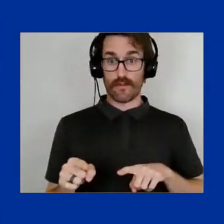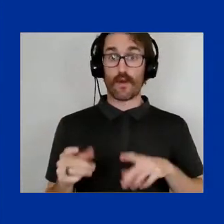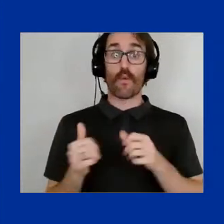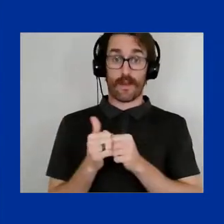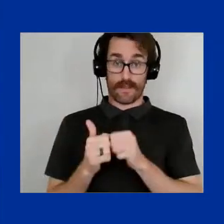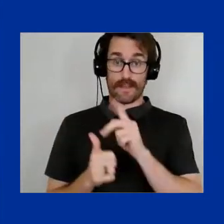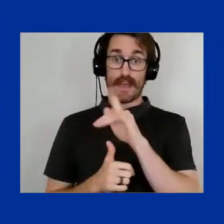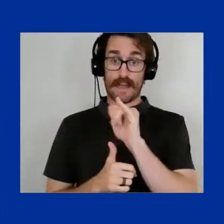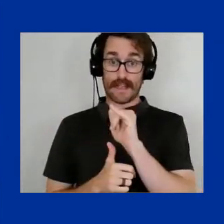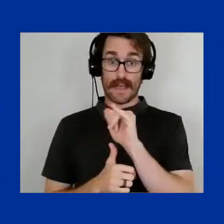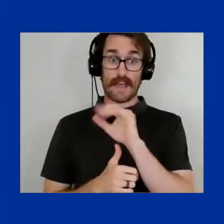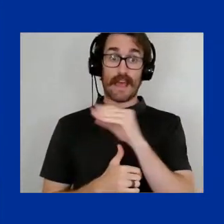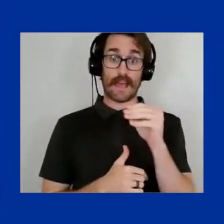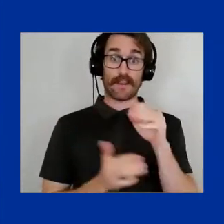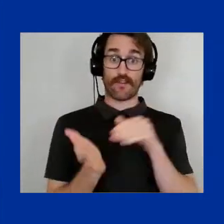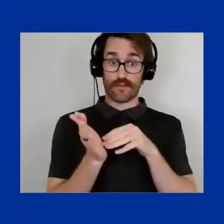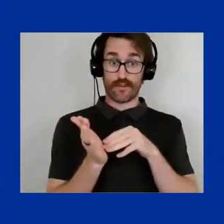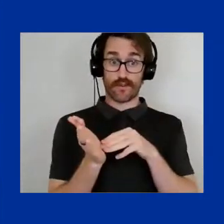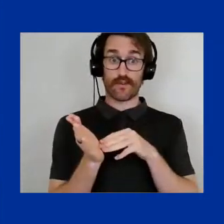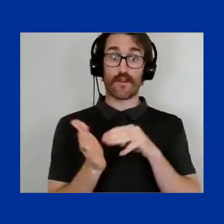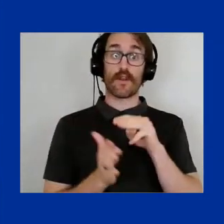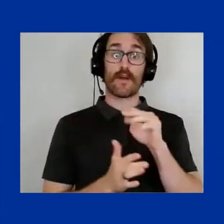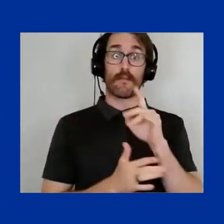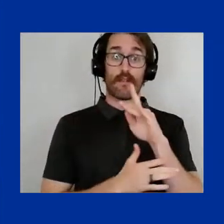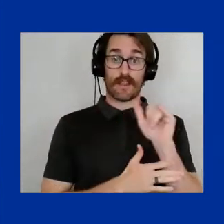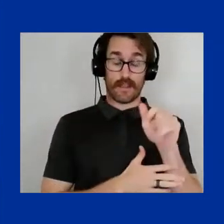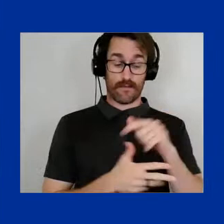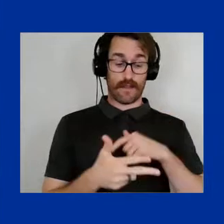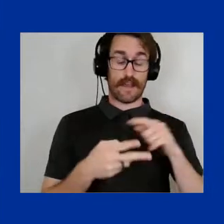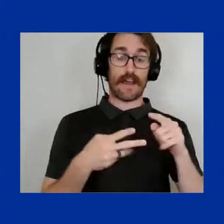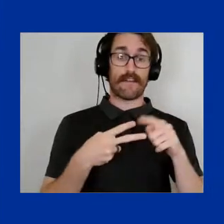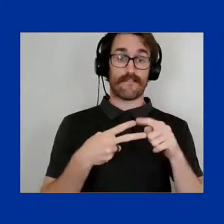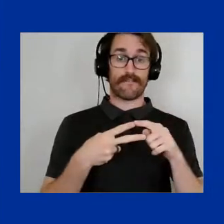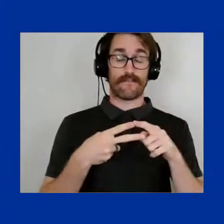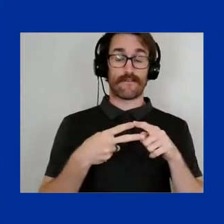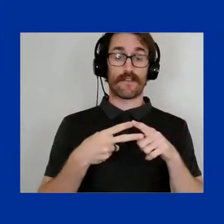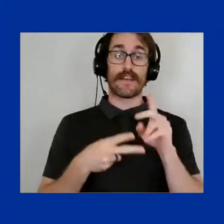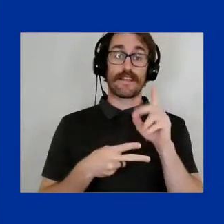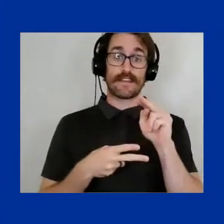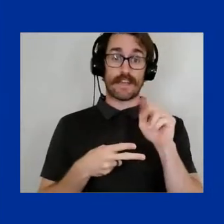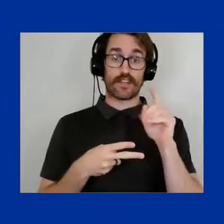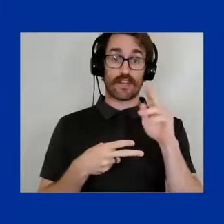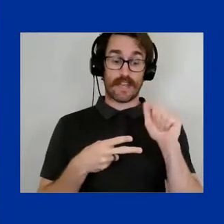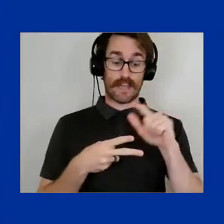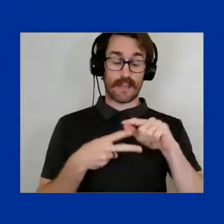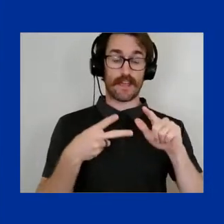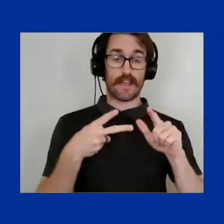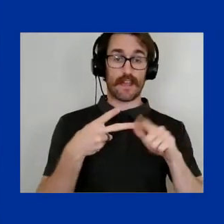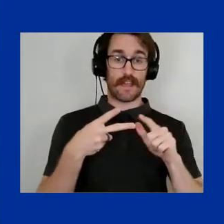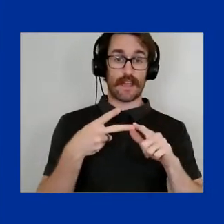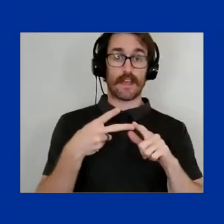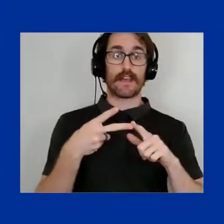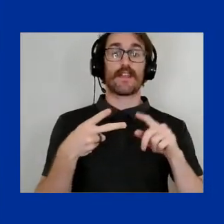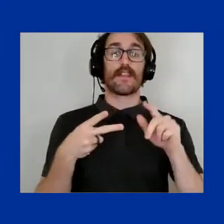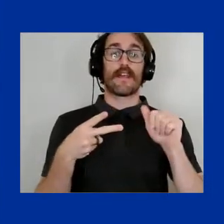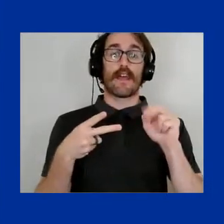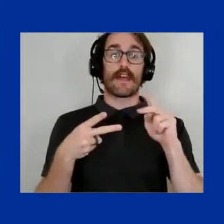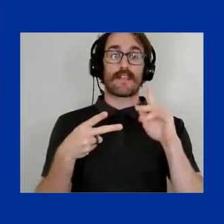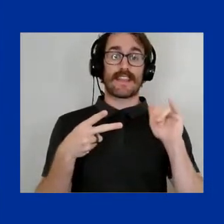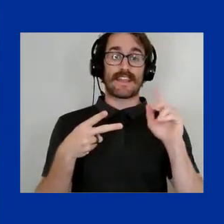Dr. Brent Malachny. We have Anthony DeMonte and Dan Chenier as well on the line. And we will now start right ahead